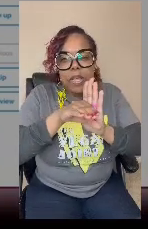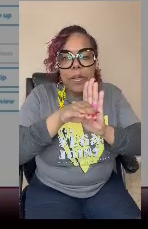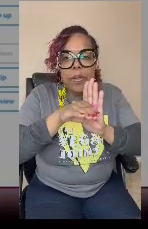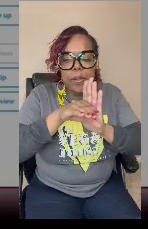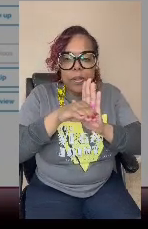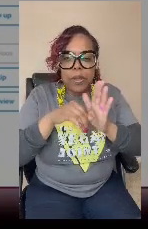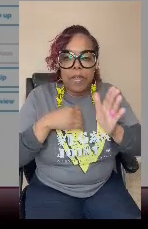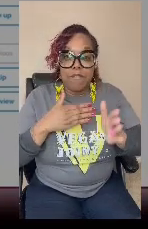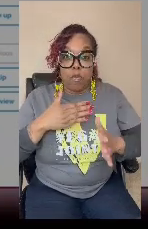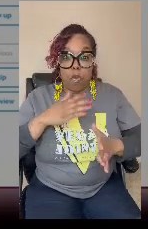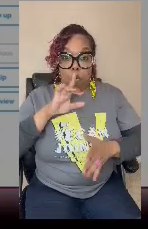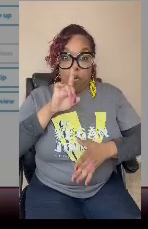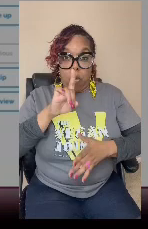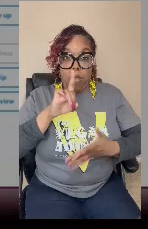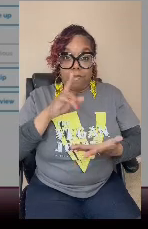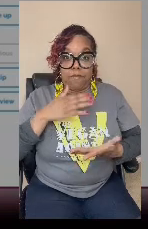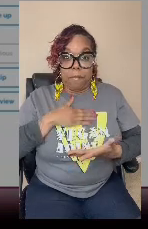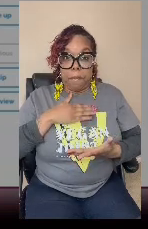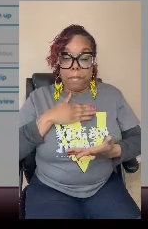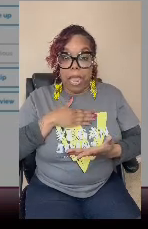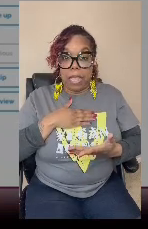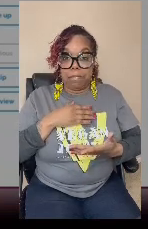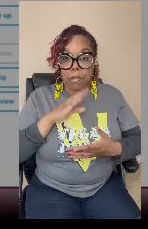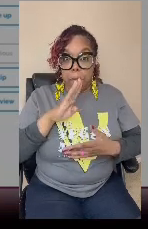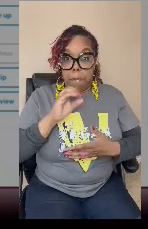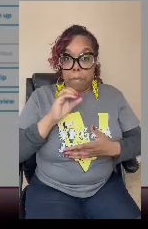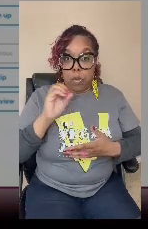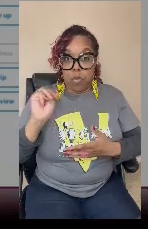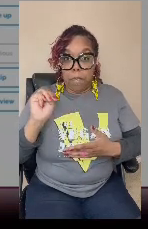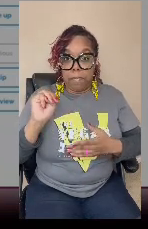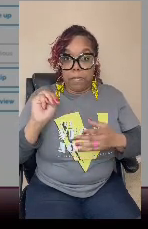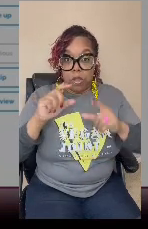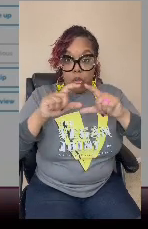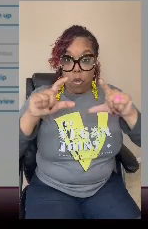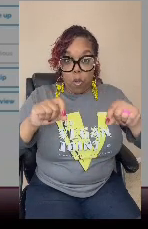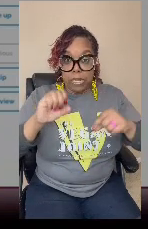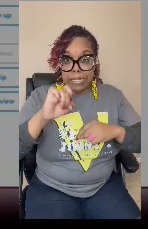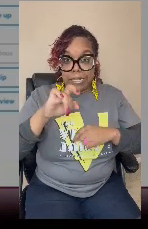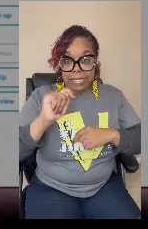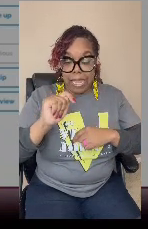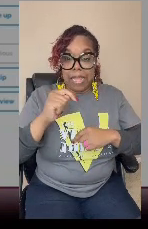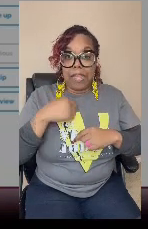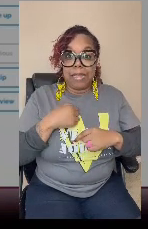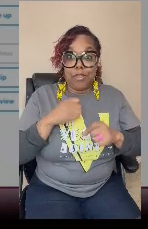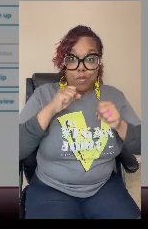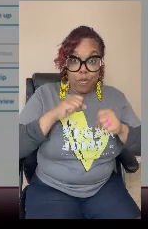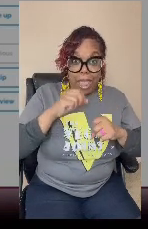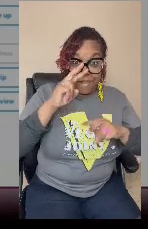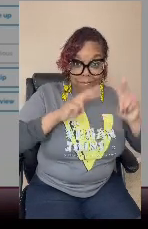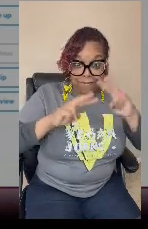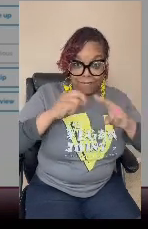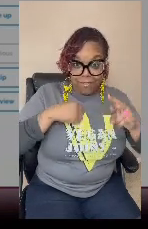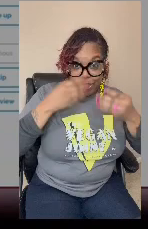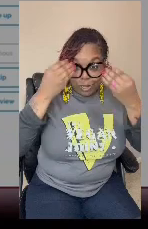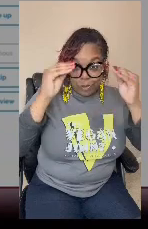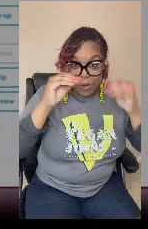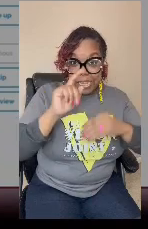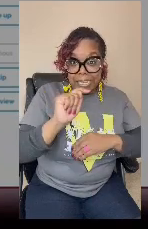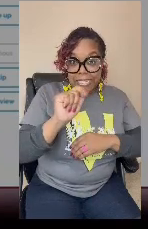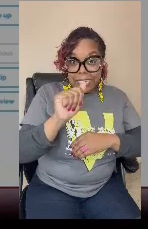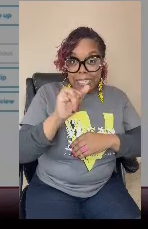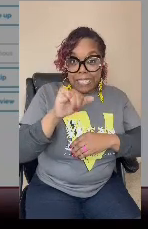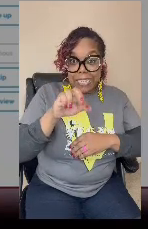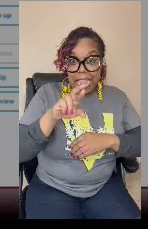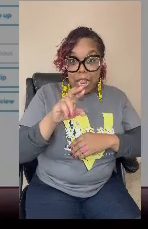one of my sets. Feel free to visit again my store, TaylorMade Learning. And if you have